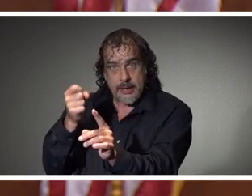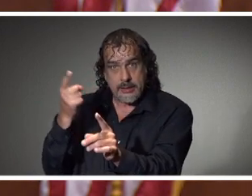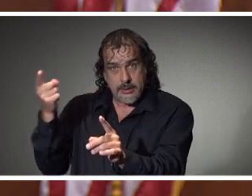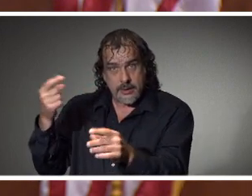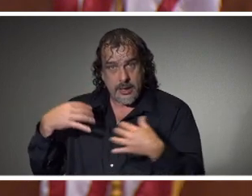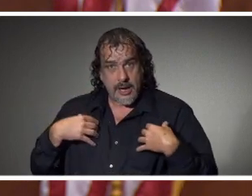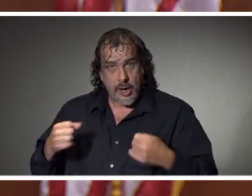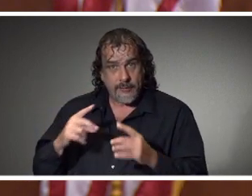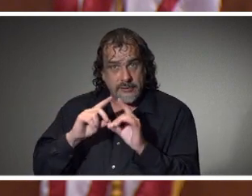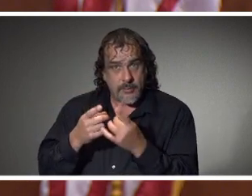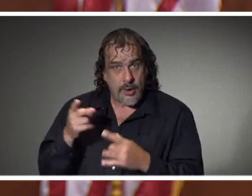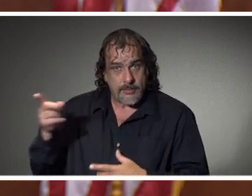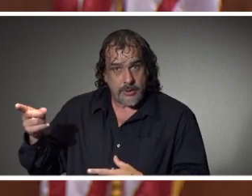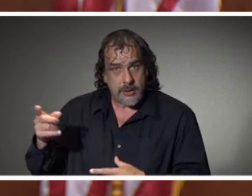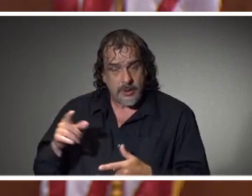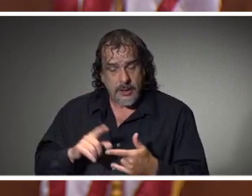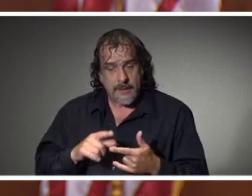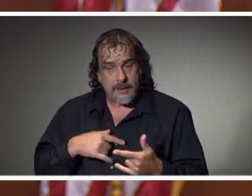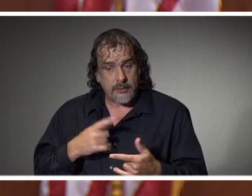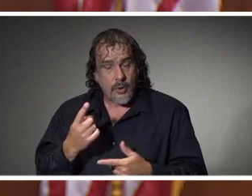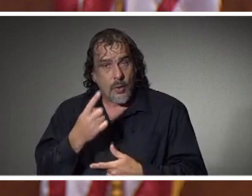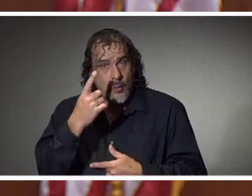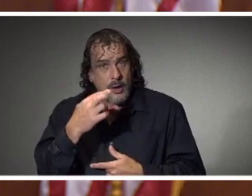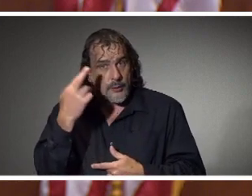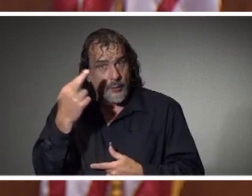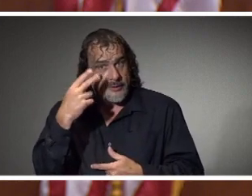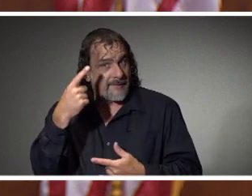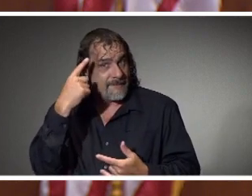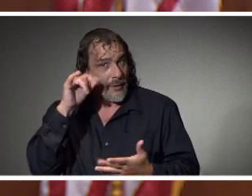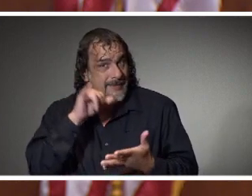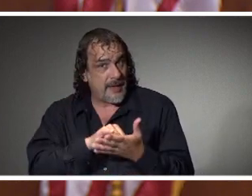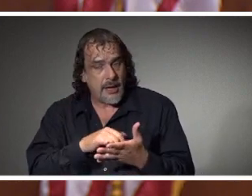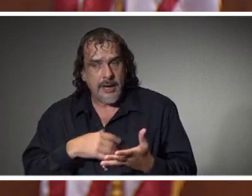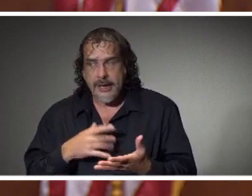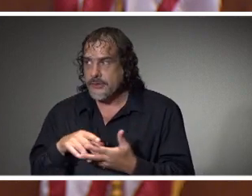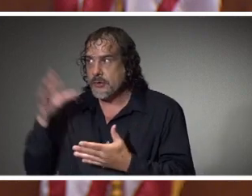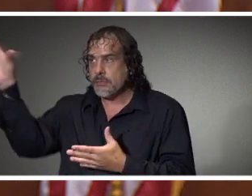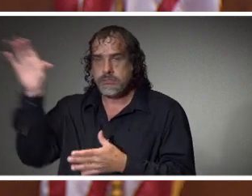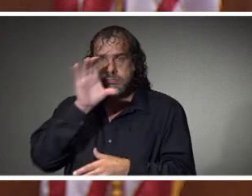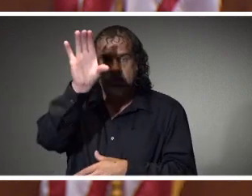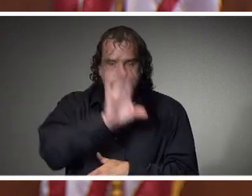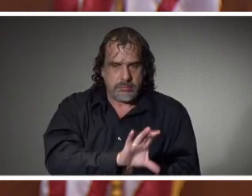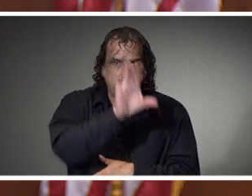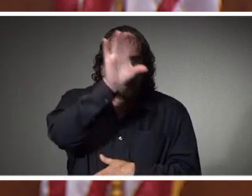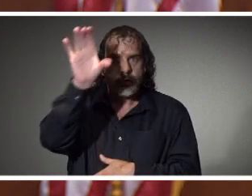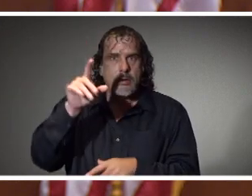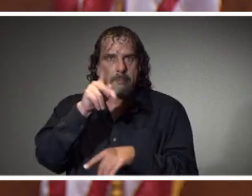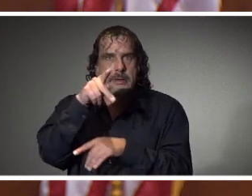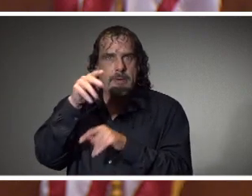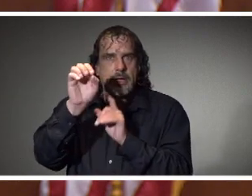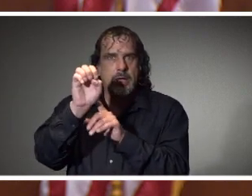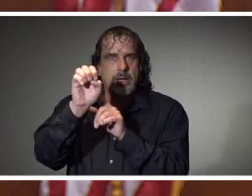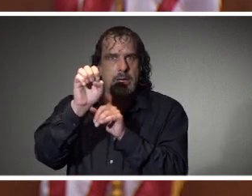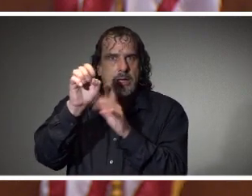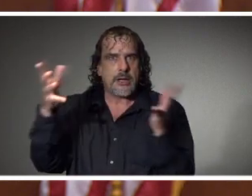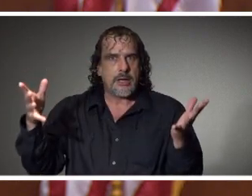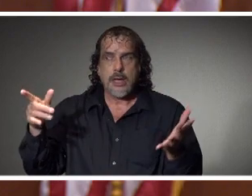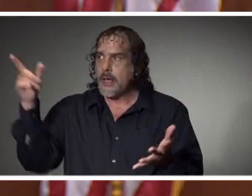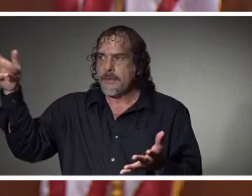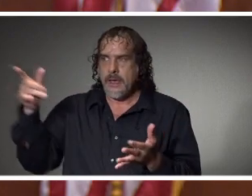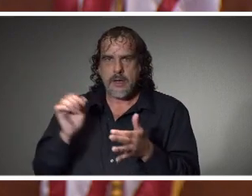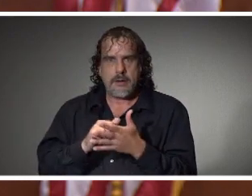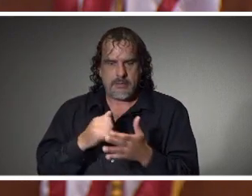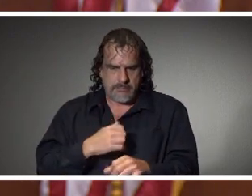for, I believe, one reason and one reason only, and that is for resource allocation. They are having to make decisions as